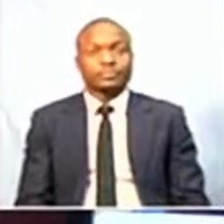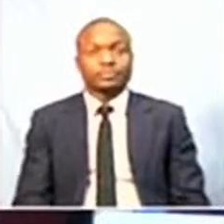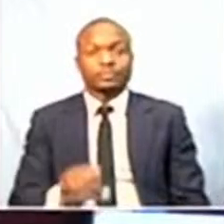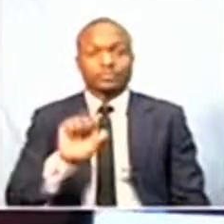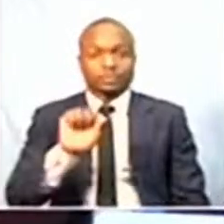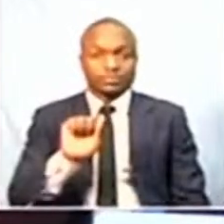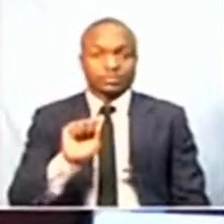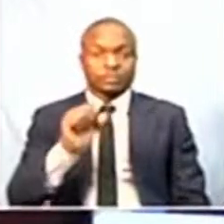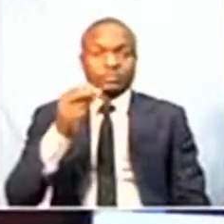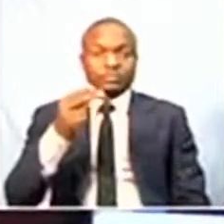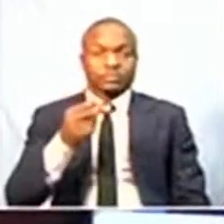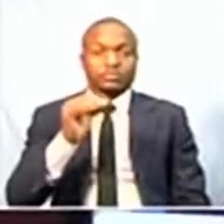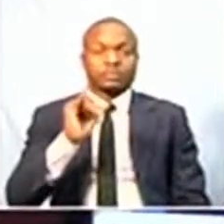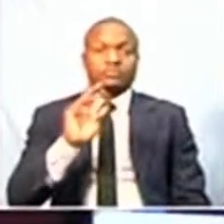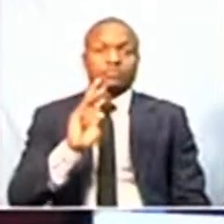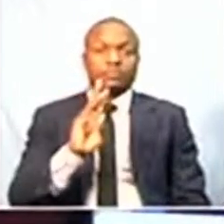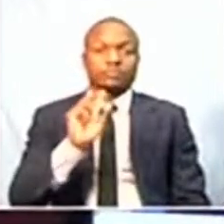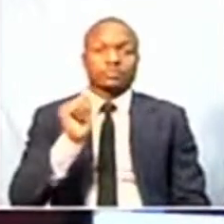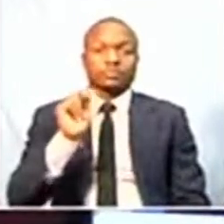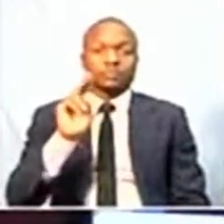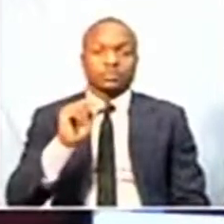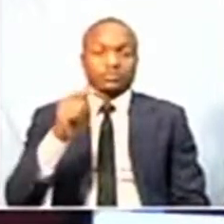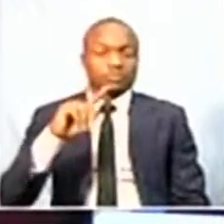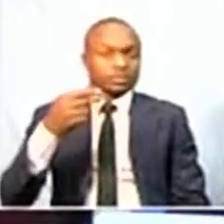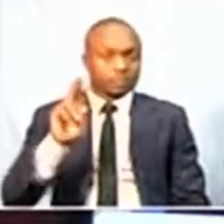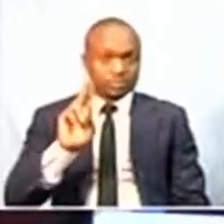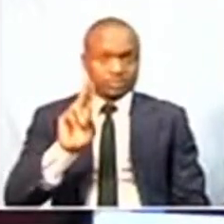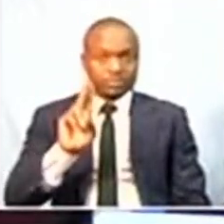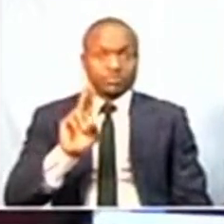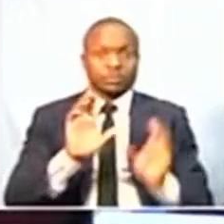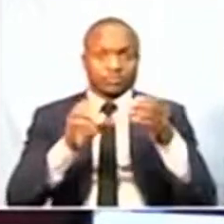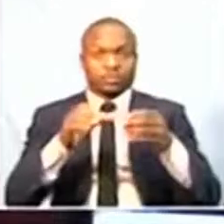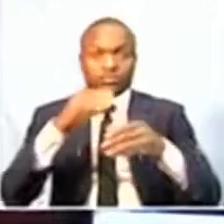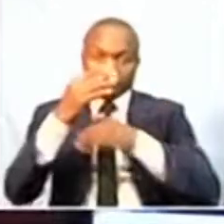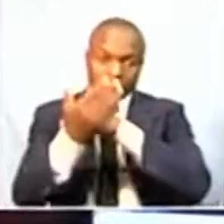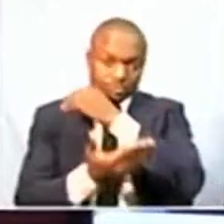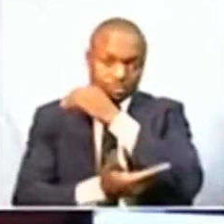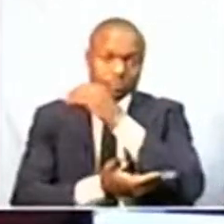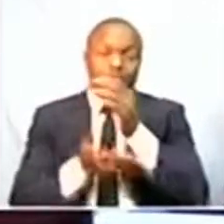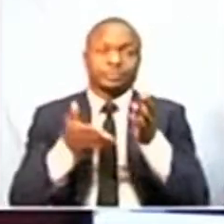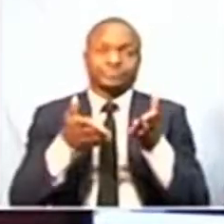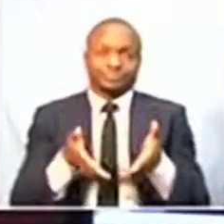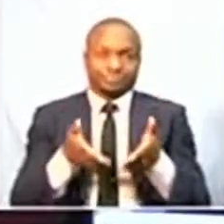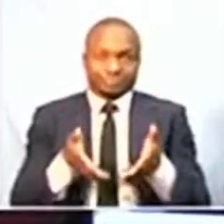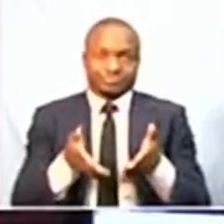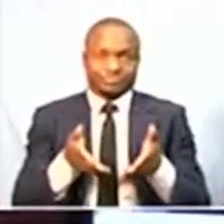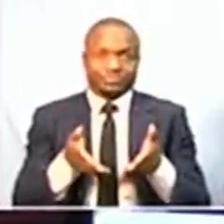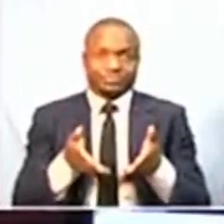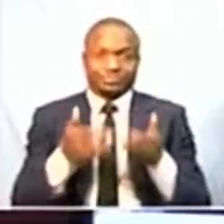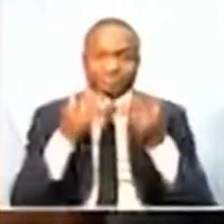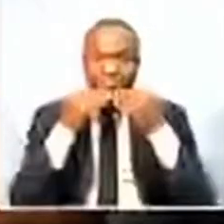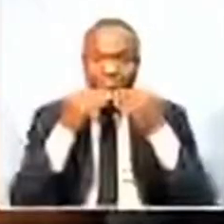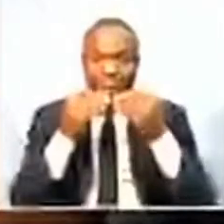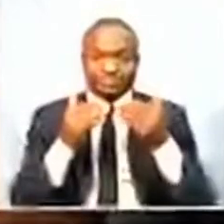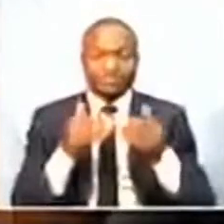SIWANG'ANDU Town Council, you're welcome to this session. I'm Kazinga Kennedy from Ministry of Local Government and Rural Development. Thank